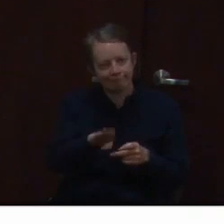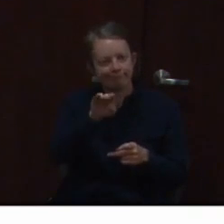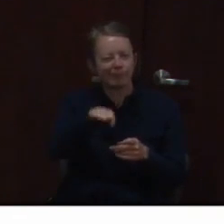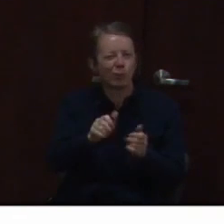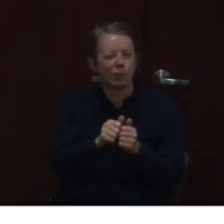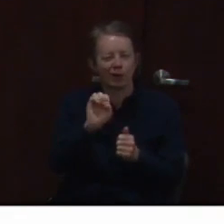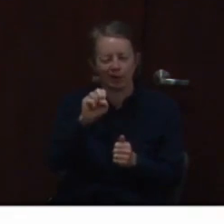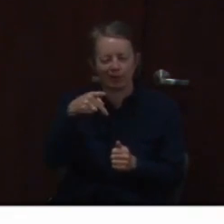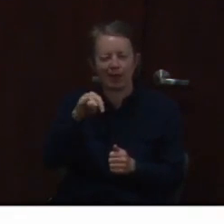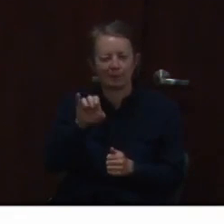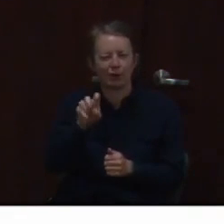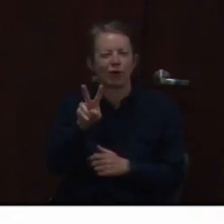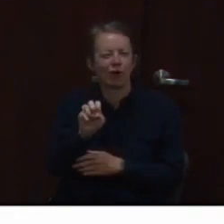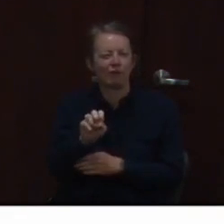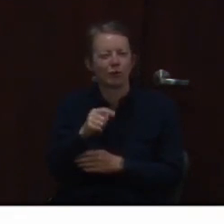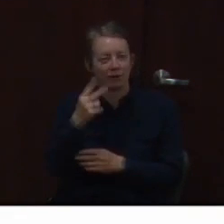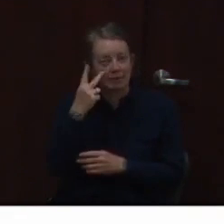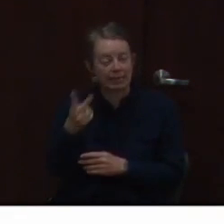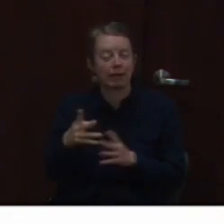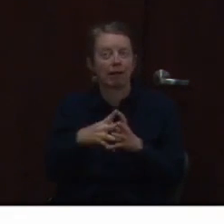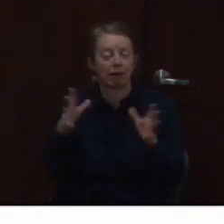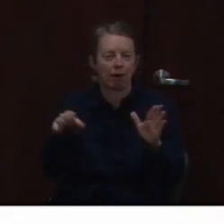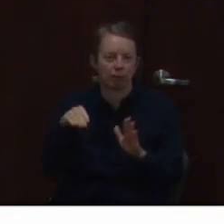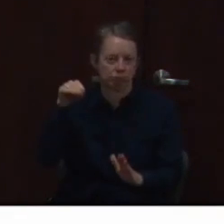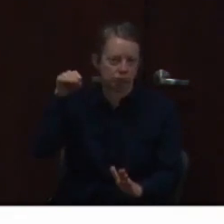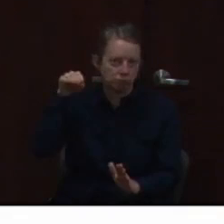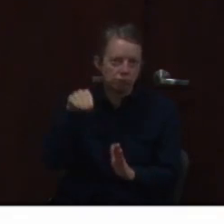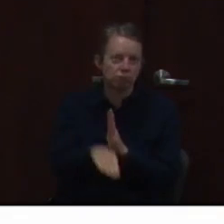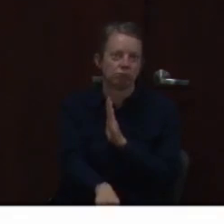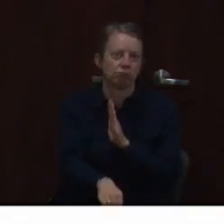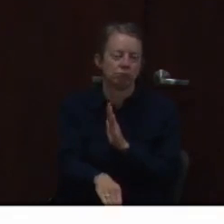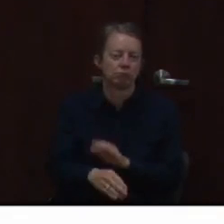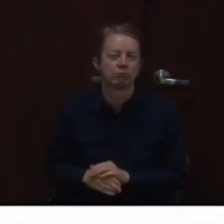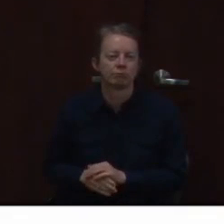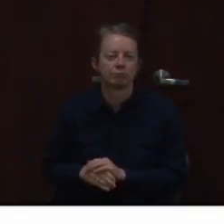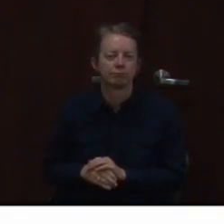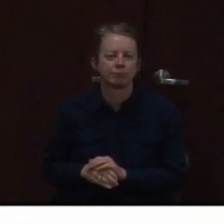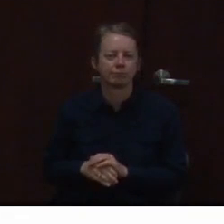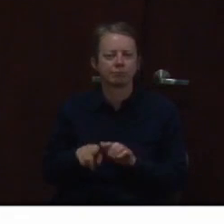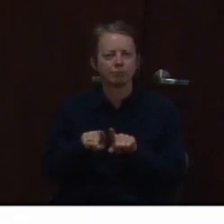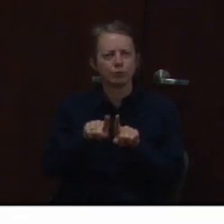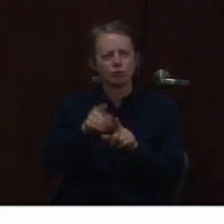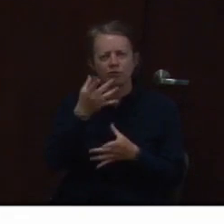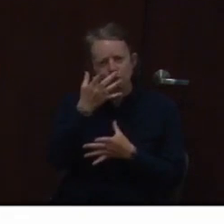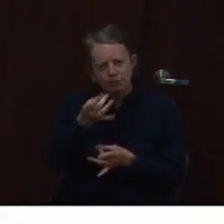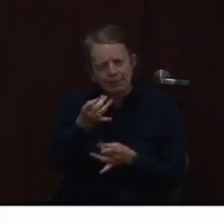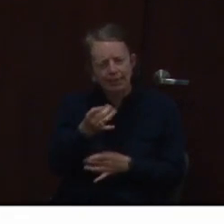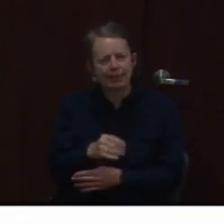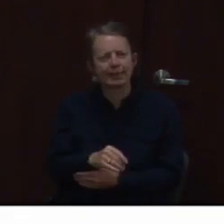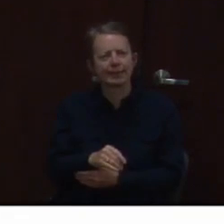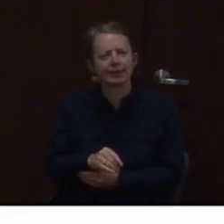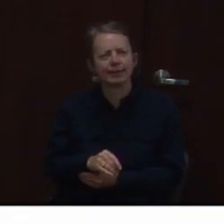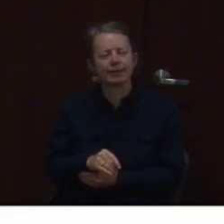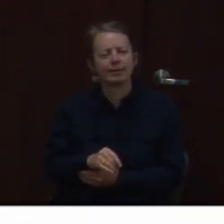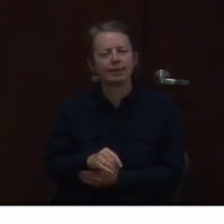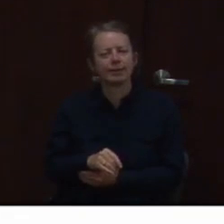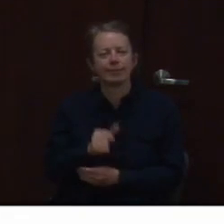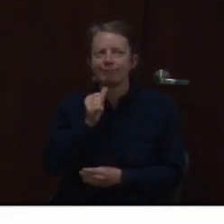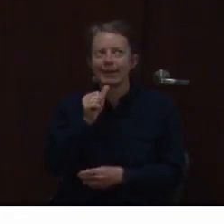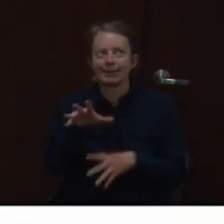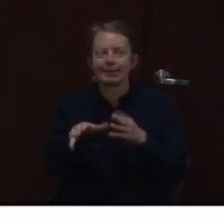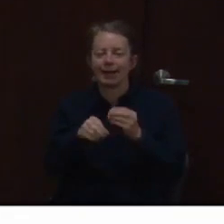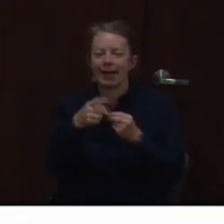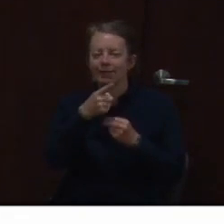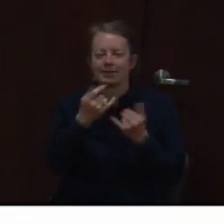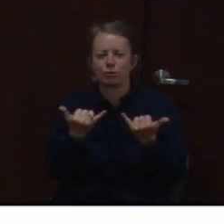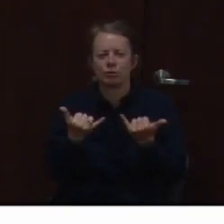see marked decrease here. I think it's also interesting to note, though I didn't add it today,